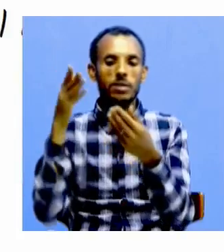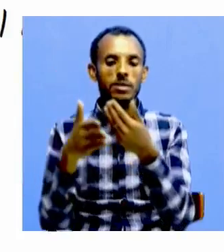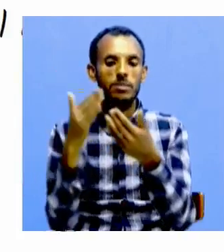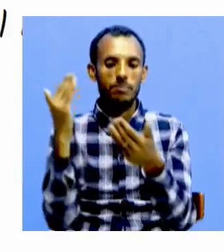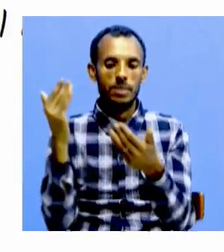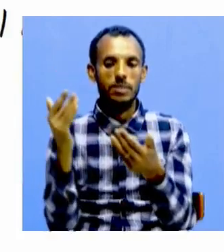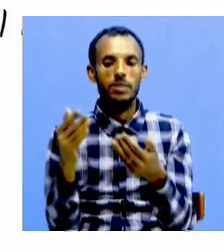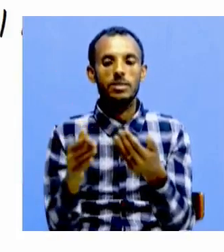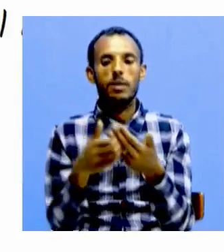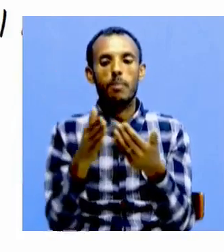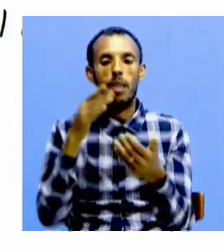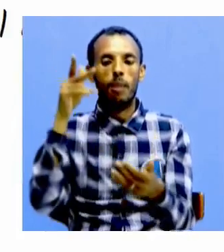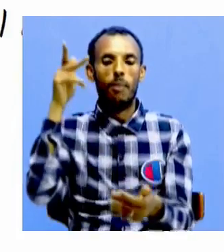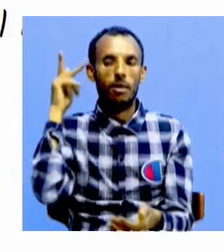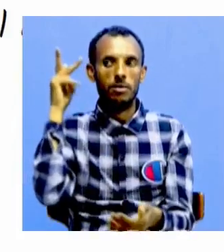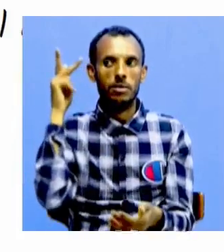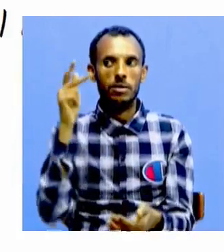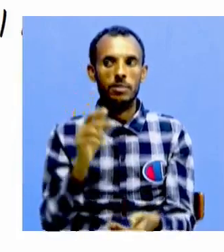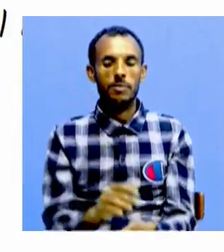Simple